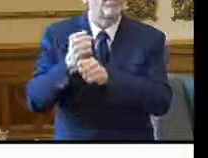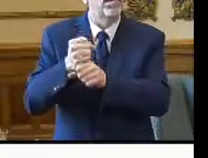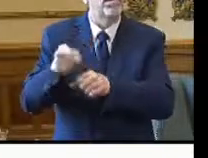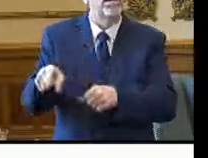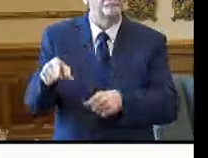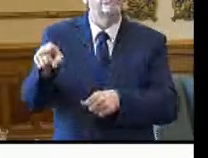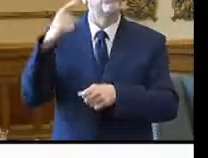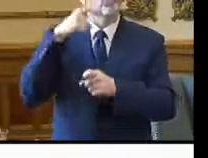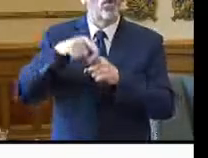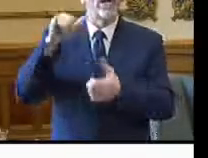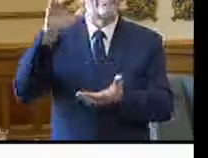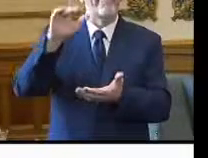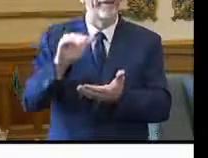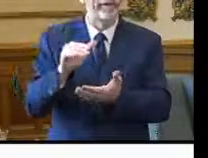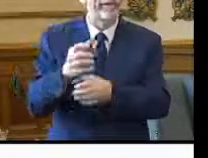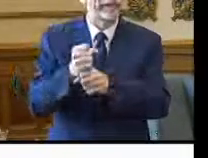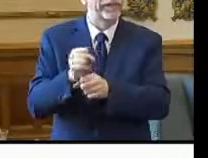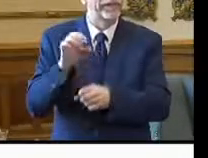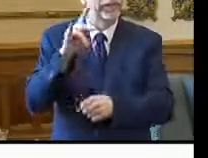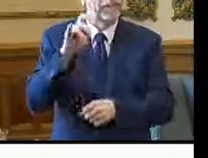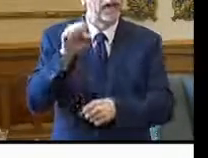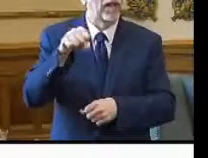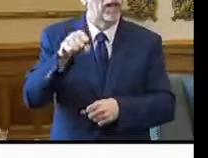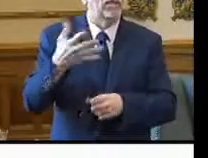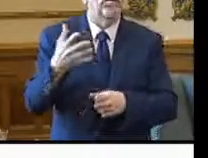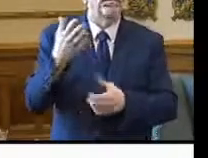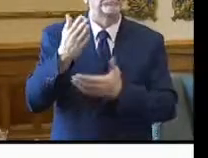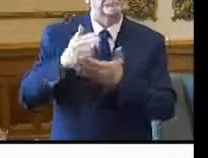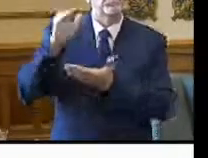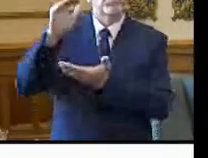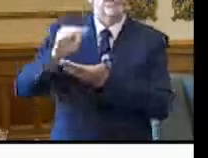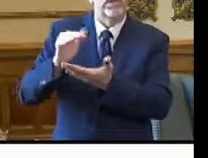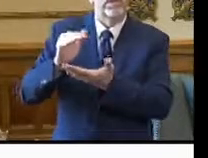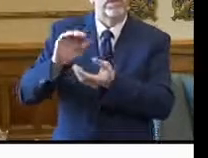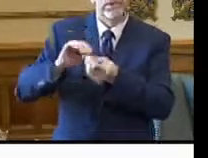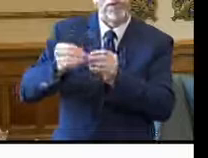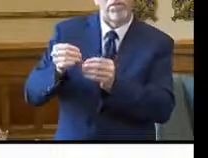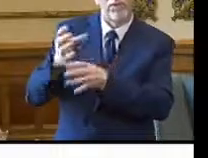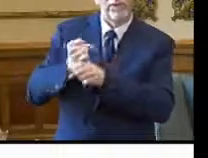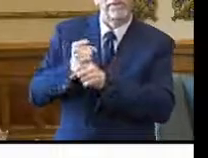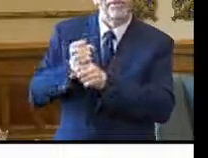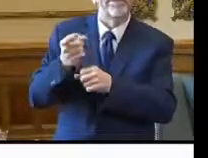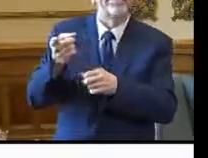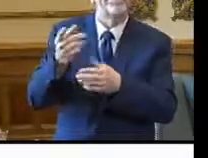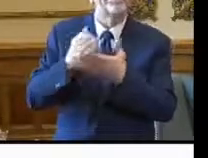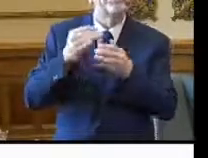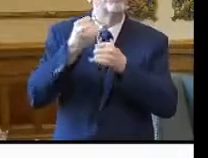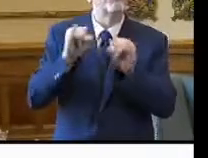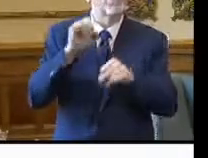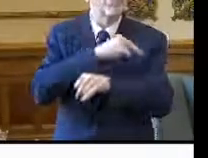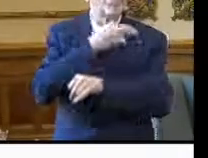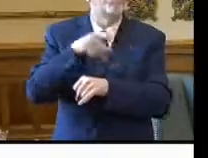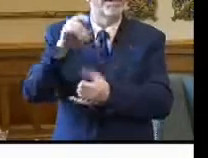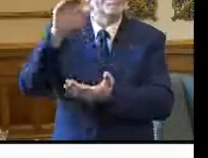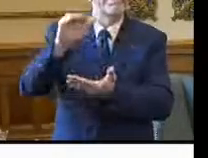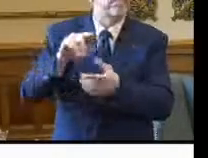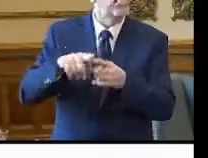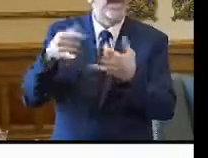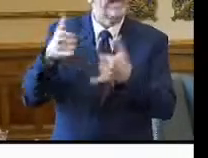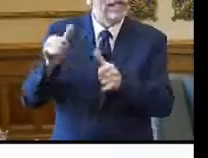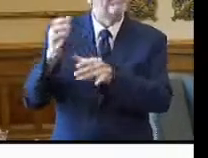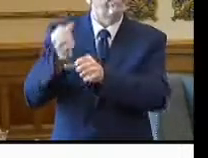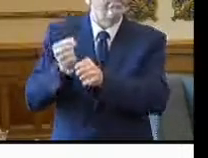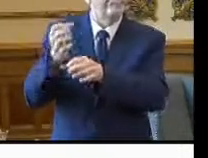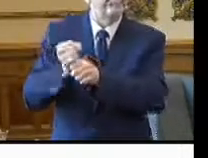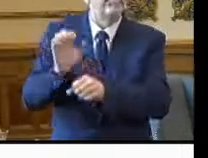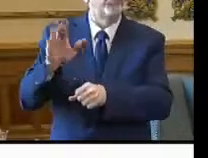some slowing in receiving their supplies and some decreased amounts, especially more of our independent hospitals, but they are continuing to